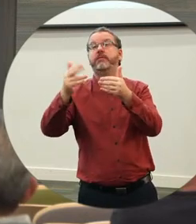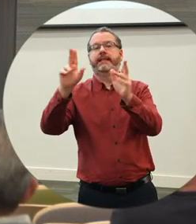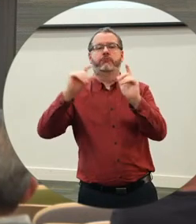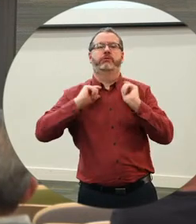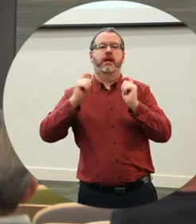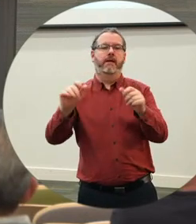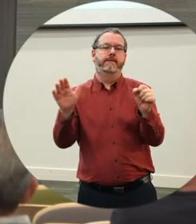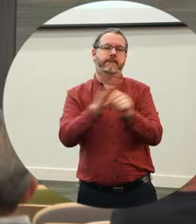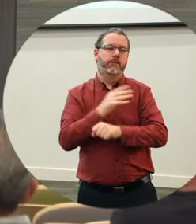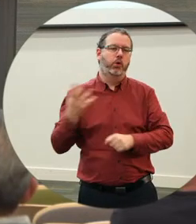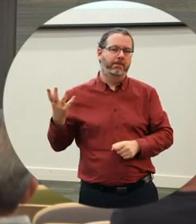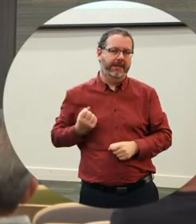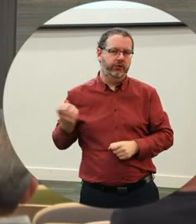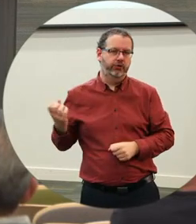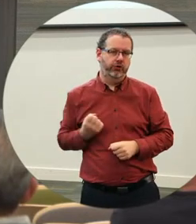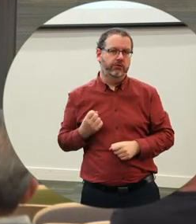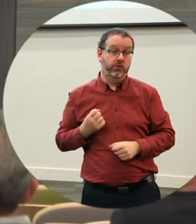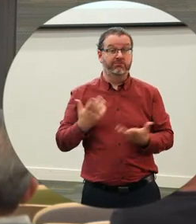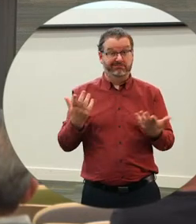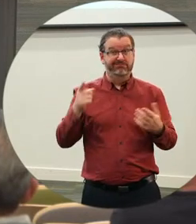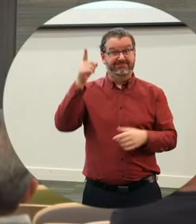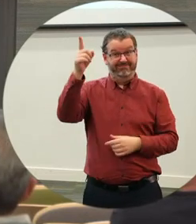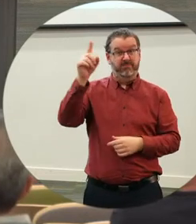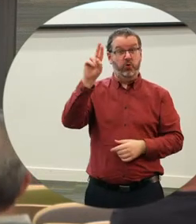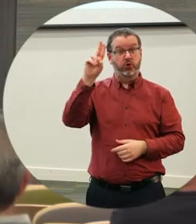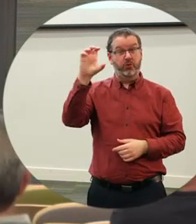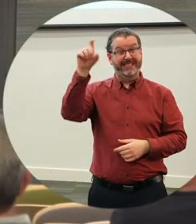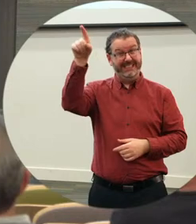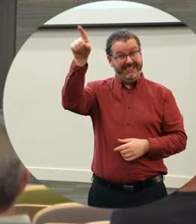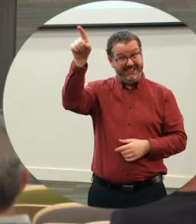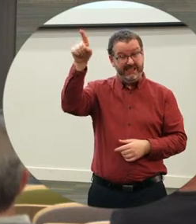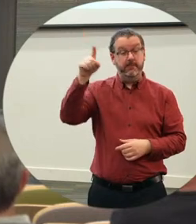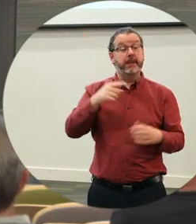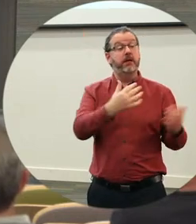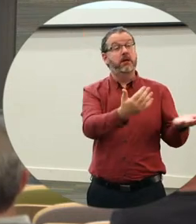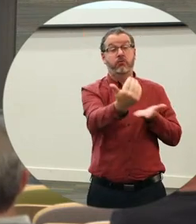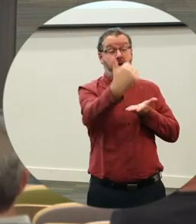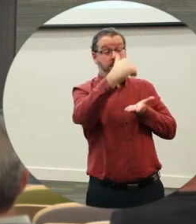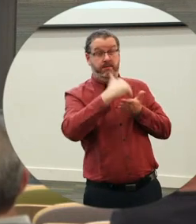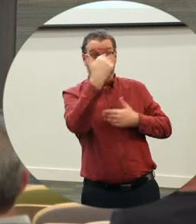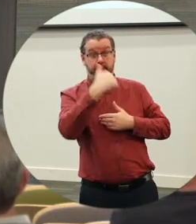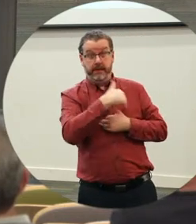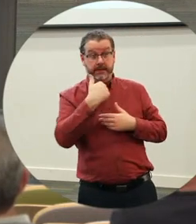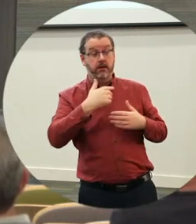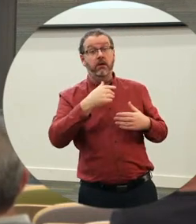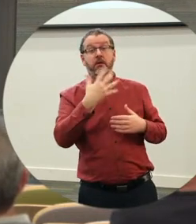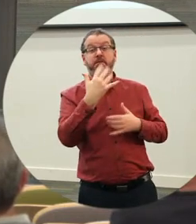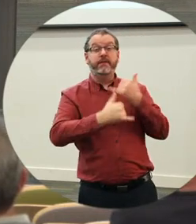over time then the RUC became Protestantized, I suppose, if you want. Although there were still